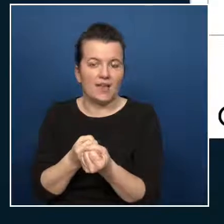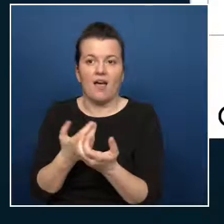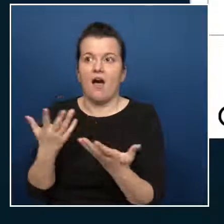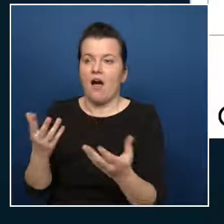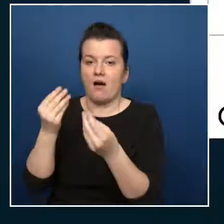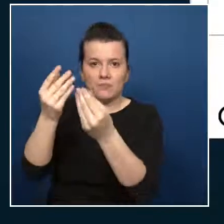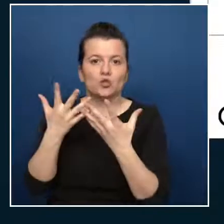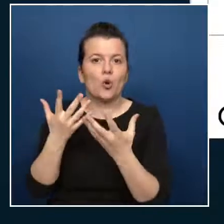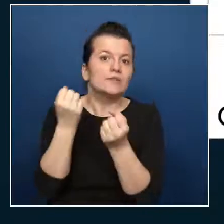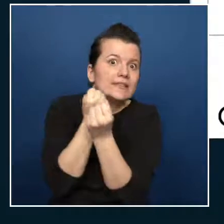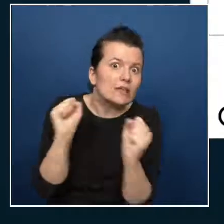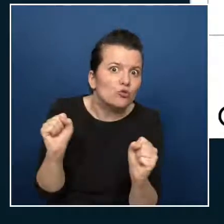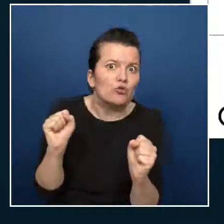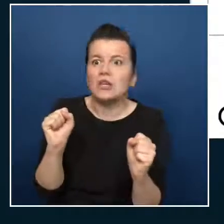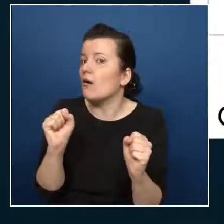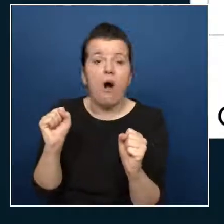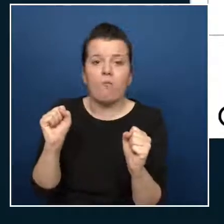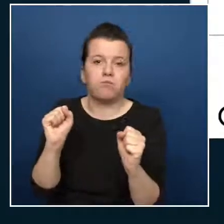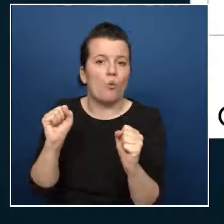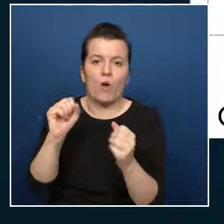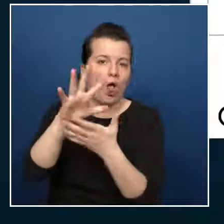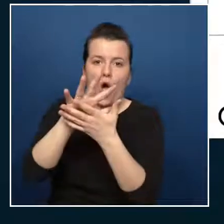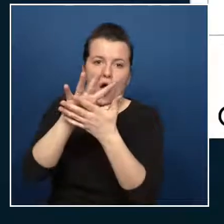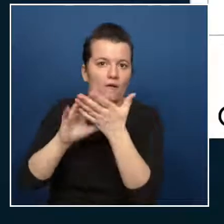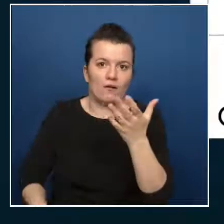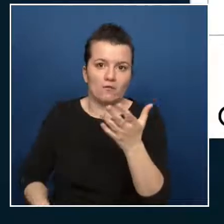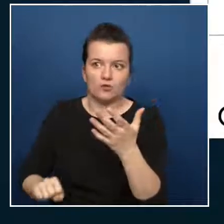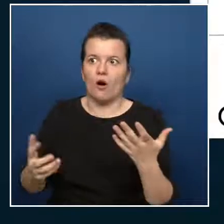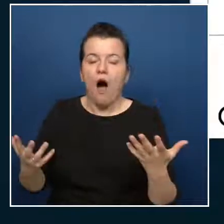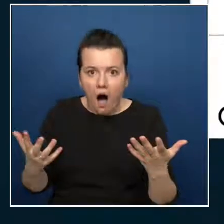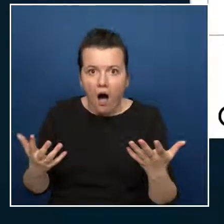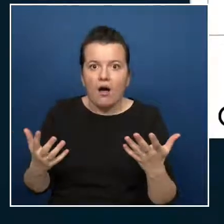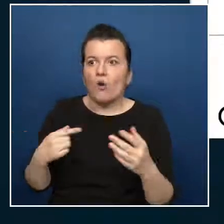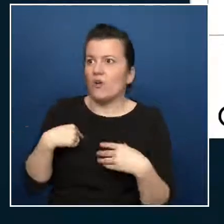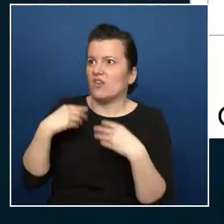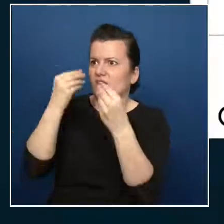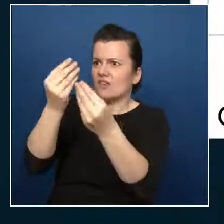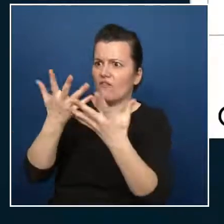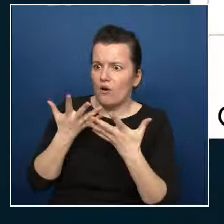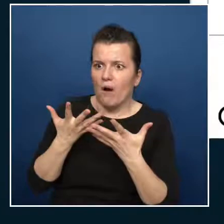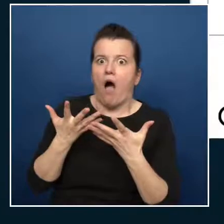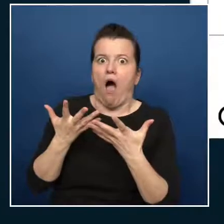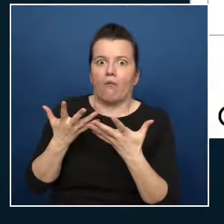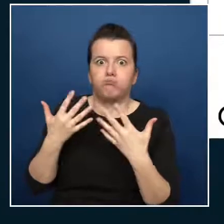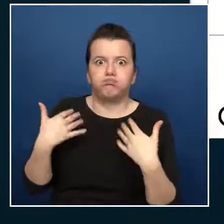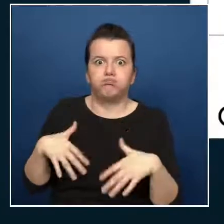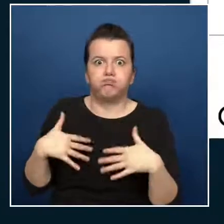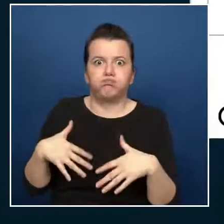updates. So because of that update, because of that information that we received, we were